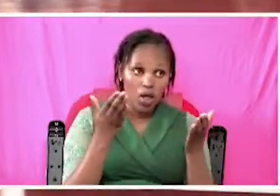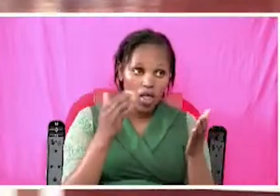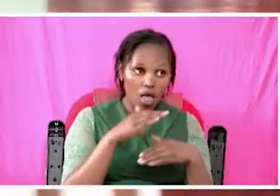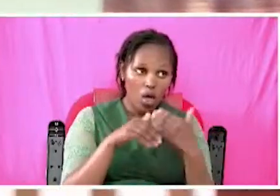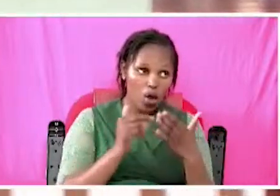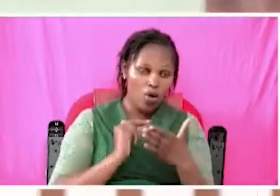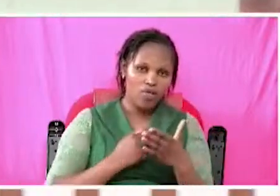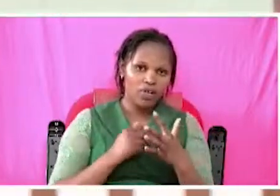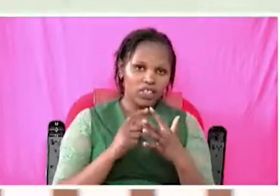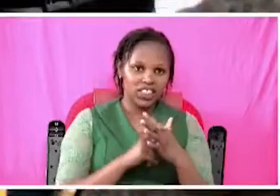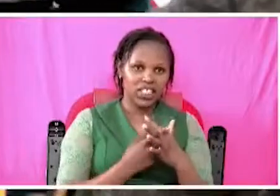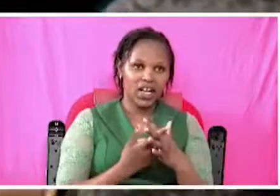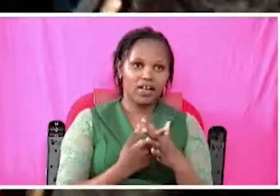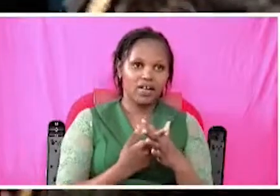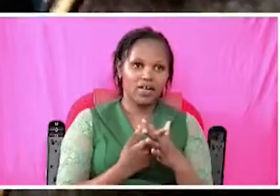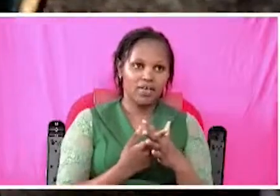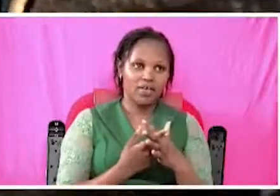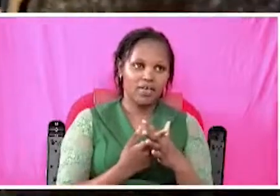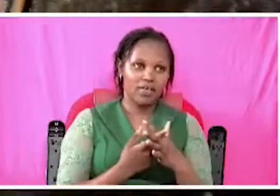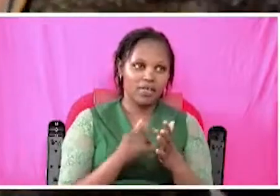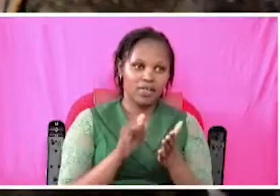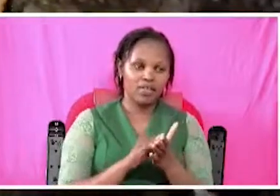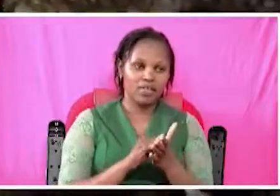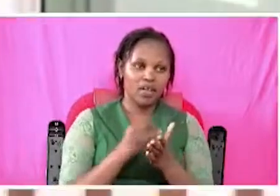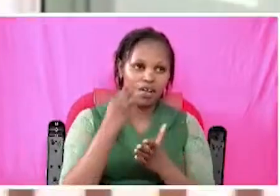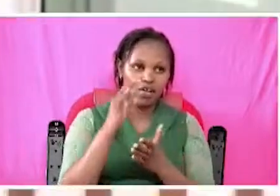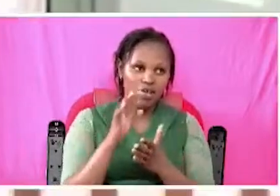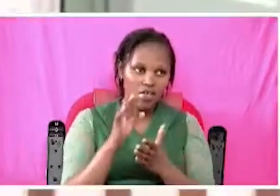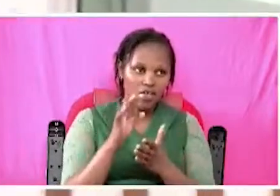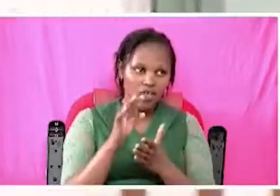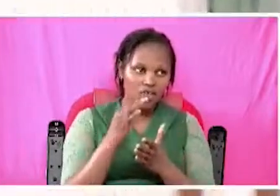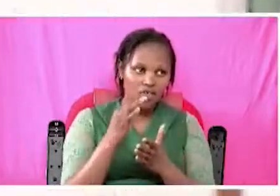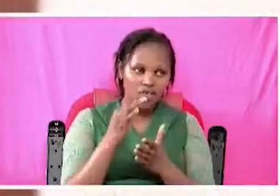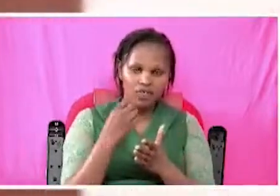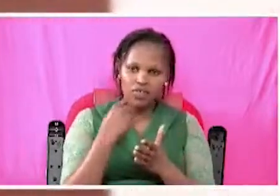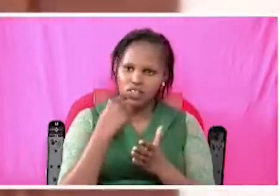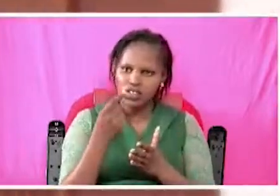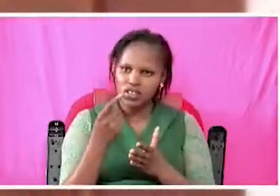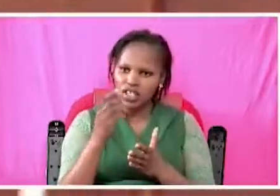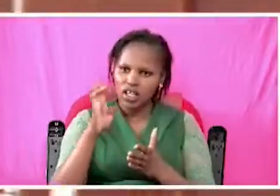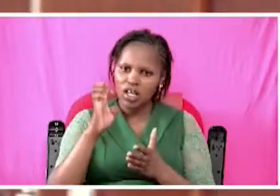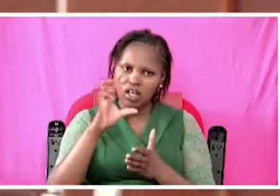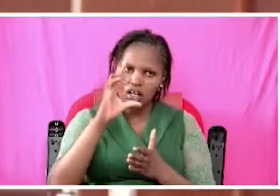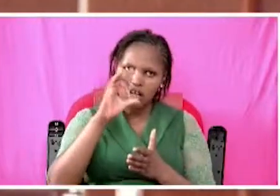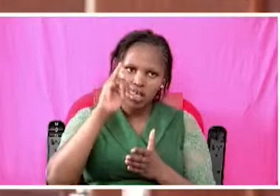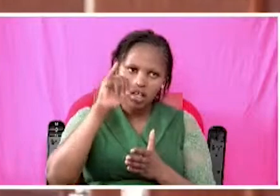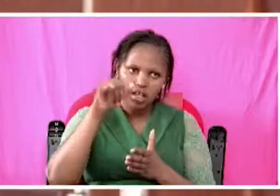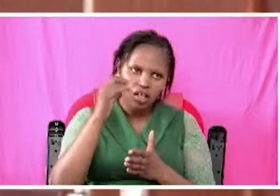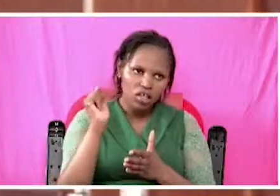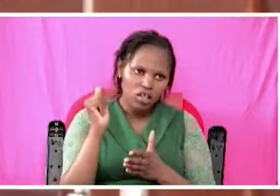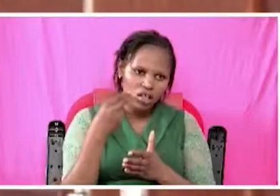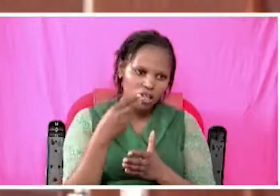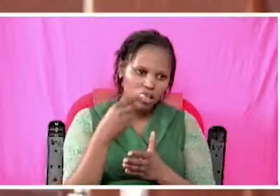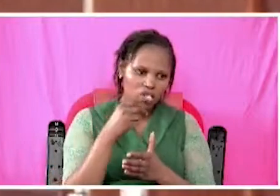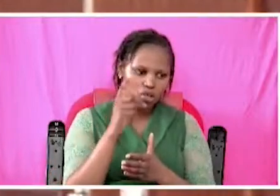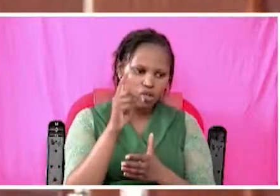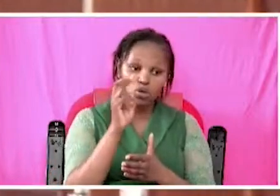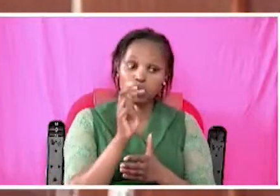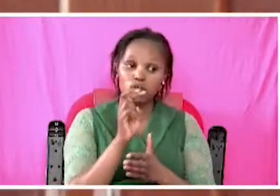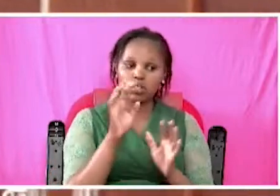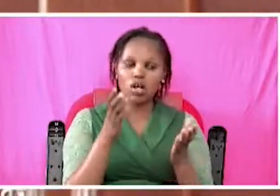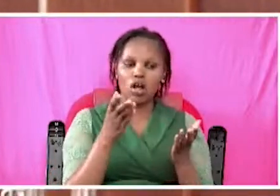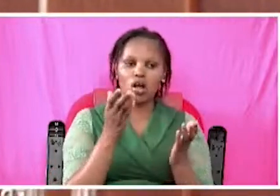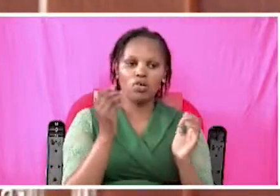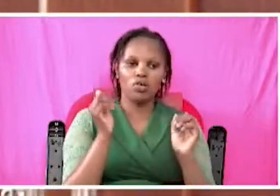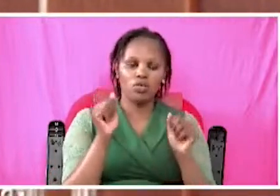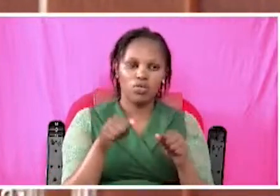begun, particularly that one of correction. We would have actually said, Elijah, you see, how can you go